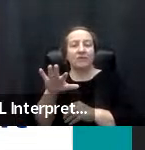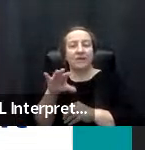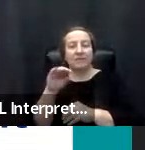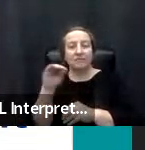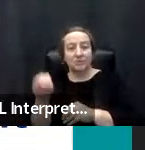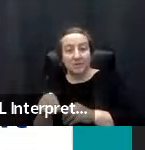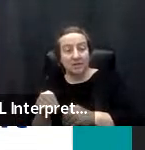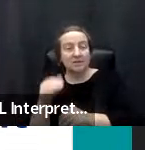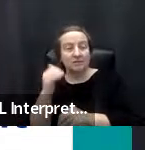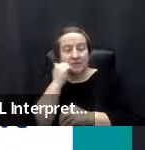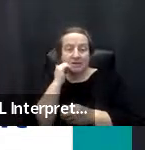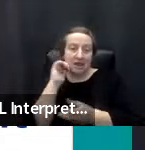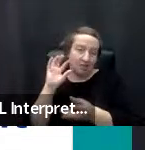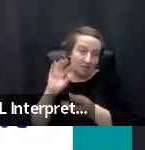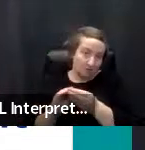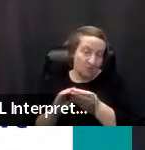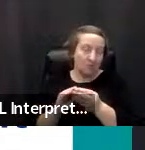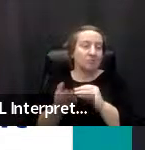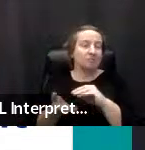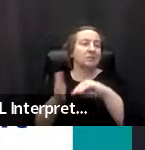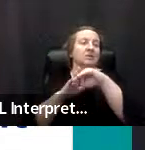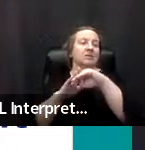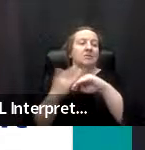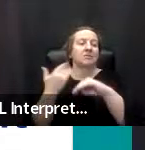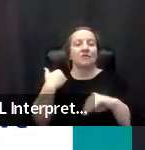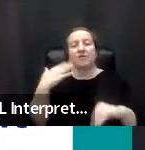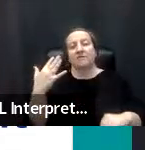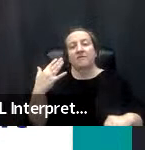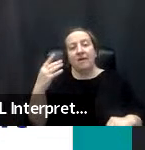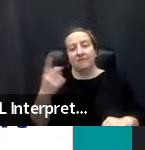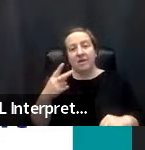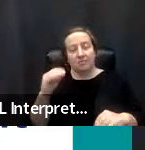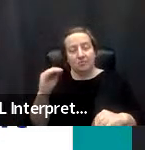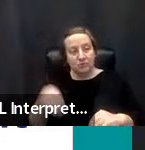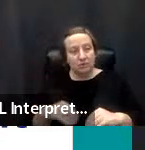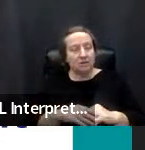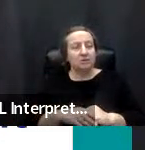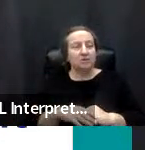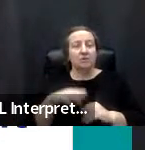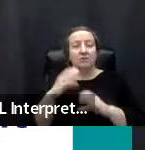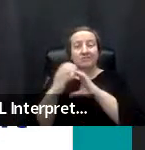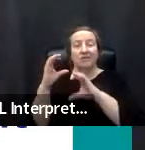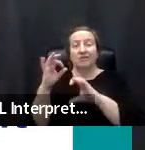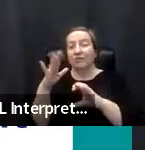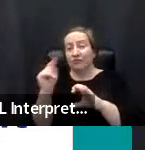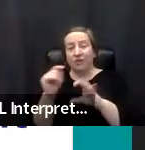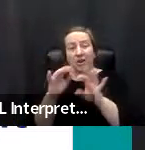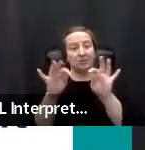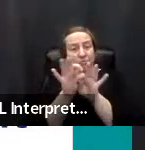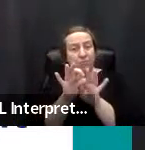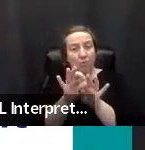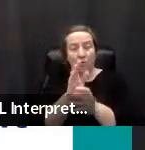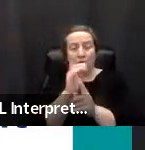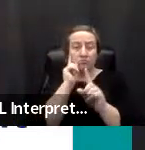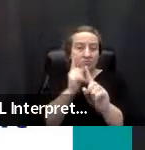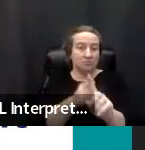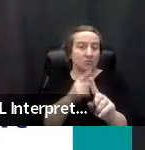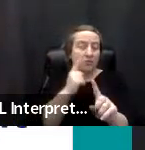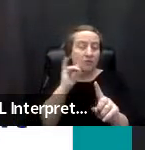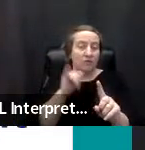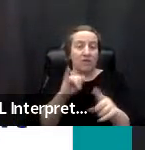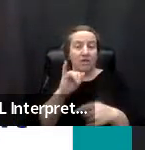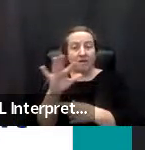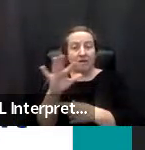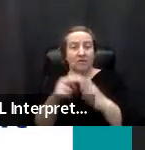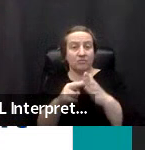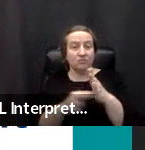daily total, which is an increase from the 5.5%. Freight is a critical component of the users of the interstate bridge through the many industrial